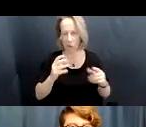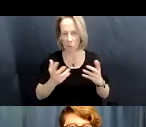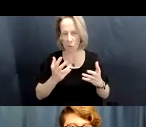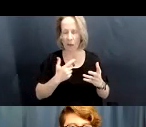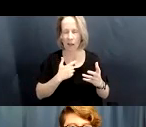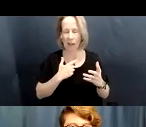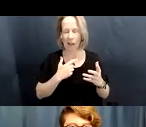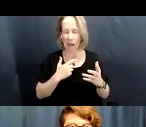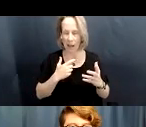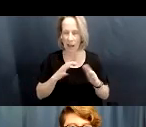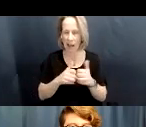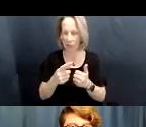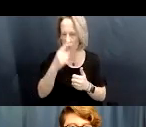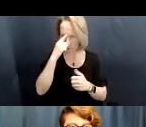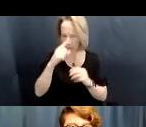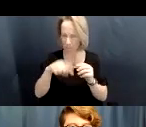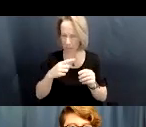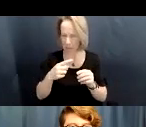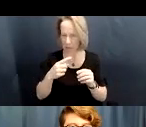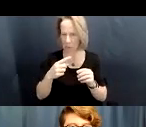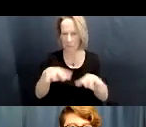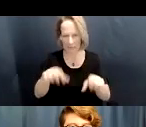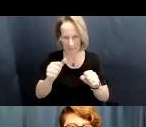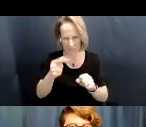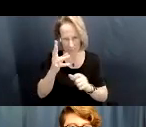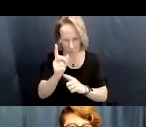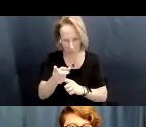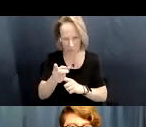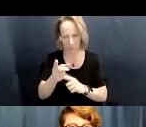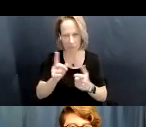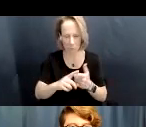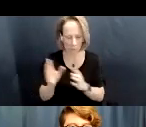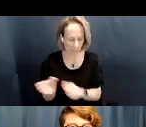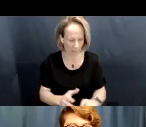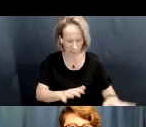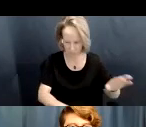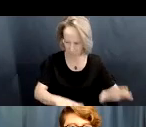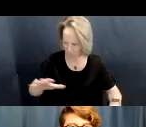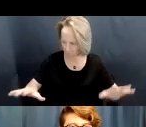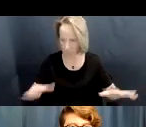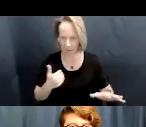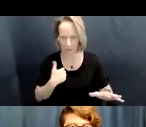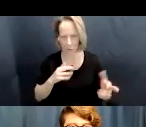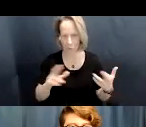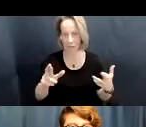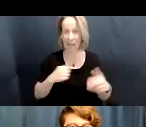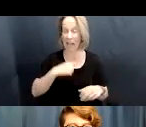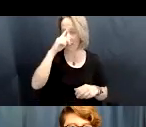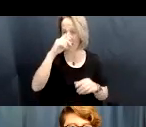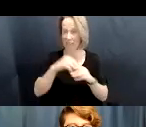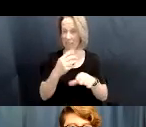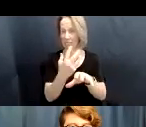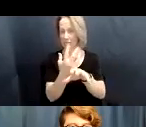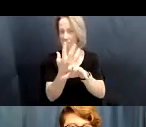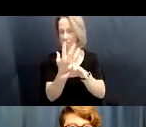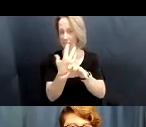factoring into those meetings, taking those few minutes before to prepare? I think being in the virtual space,